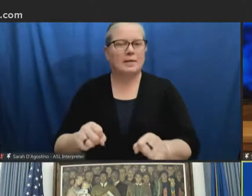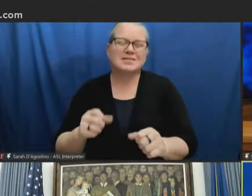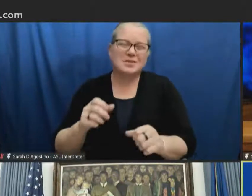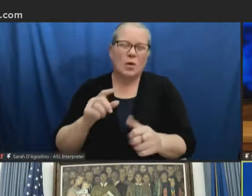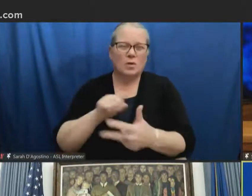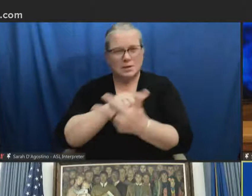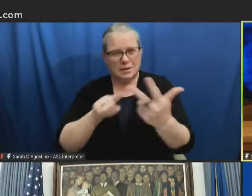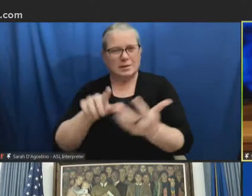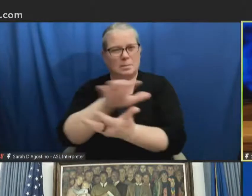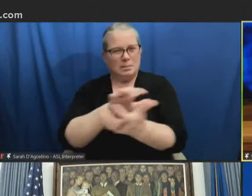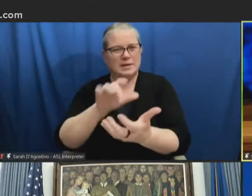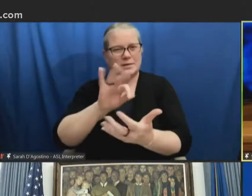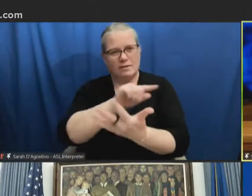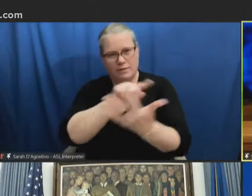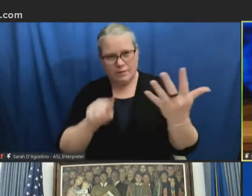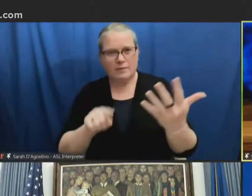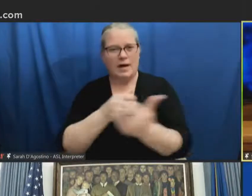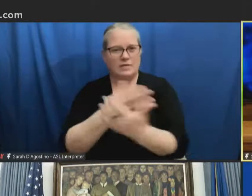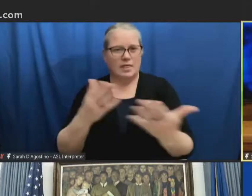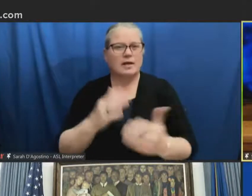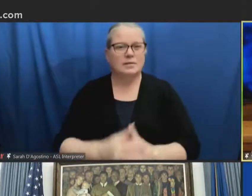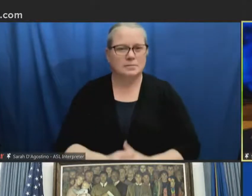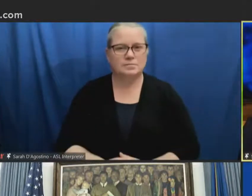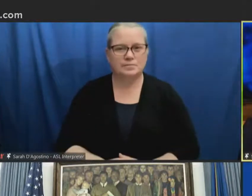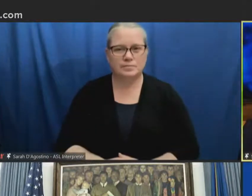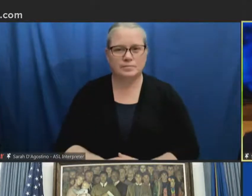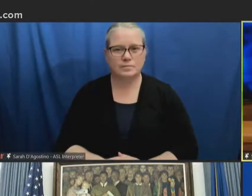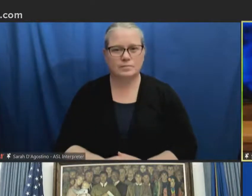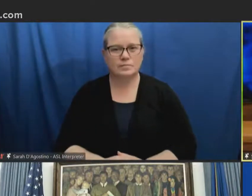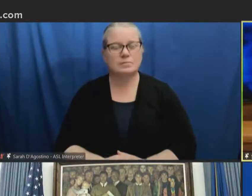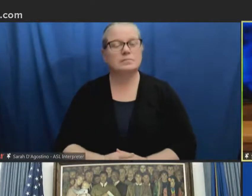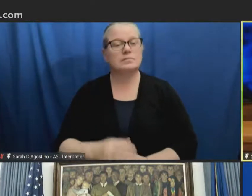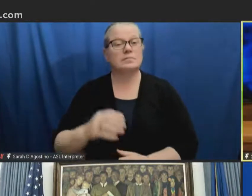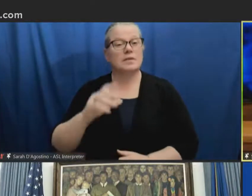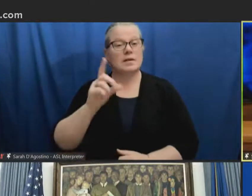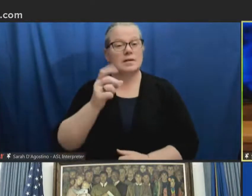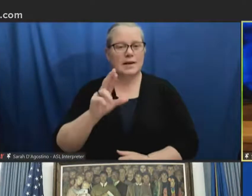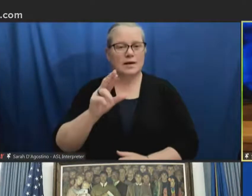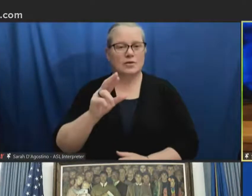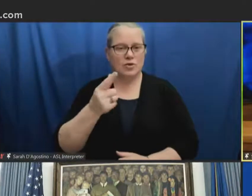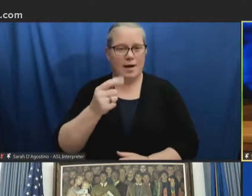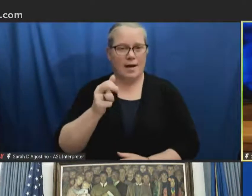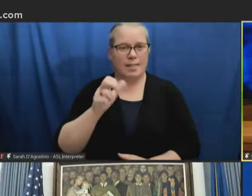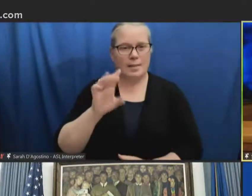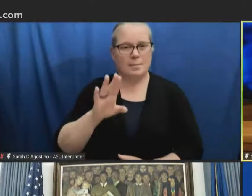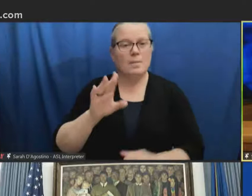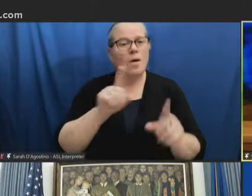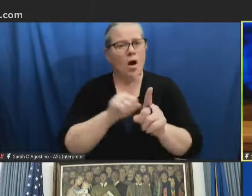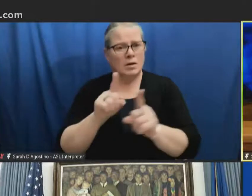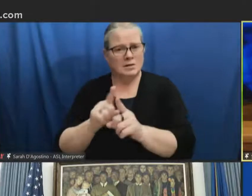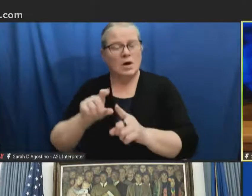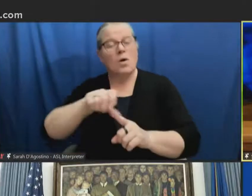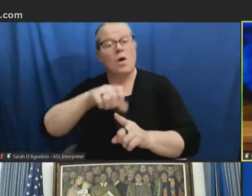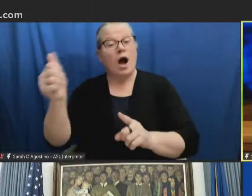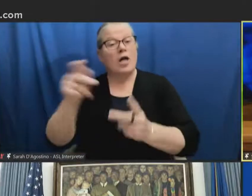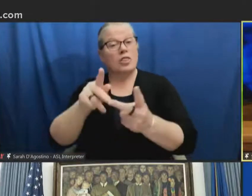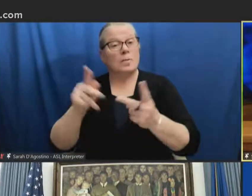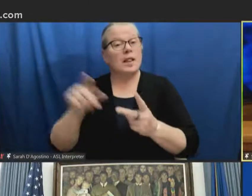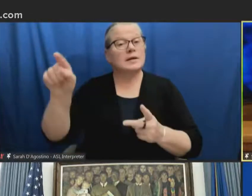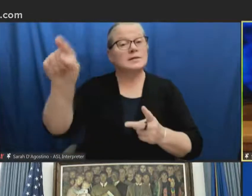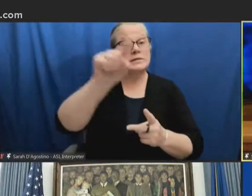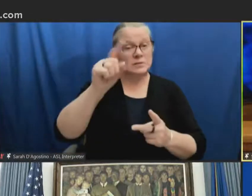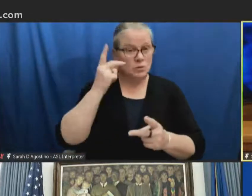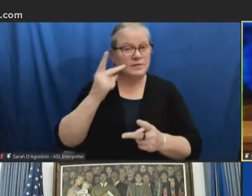about. And we've also seen in late stages of these Omicron waves elsewhere that